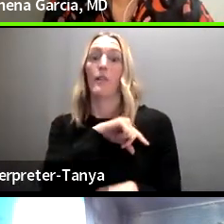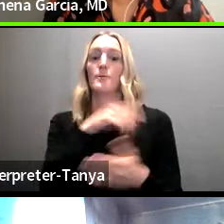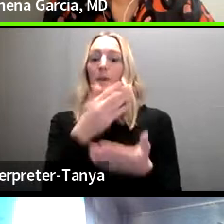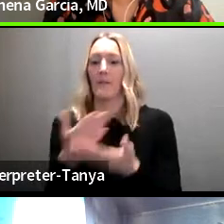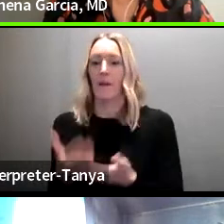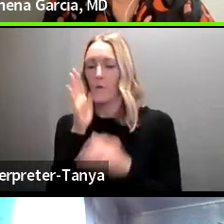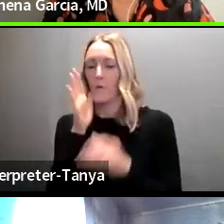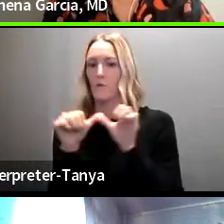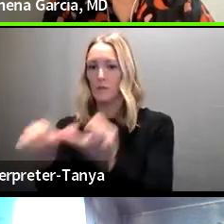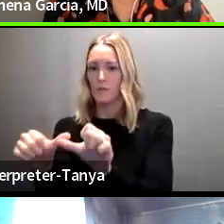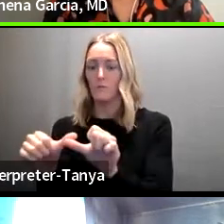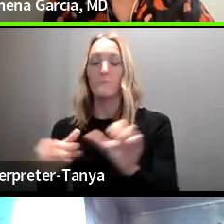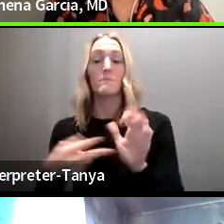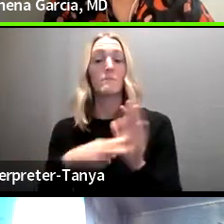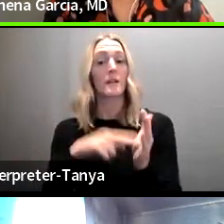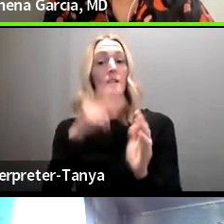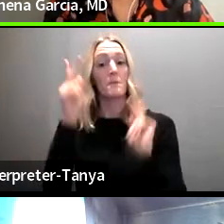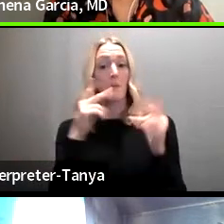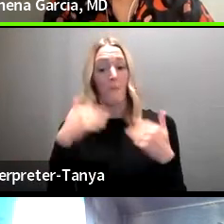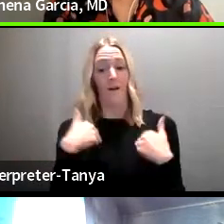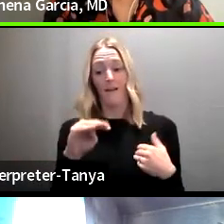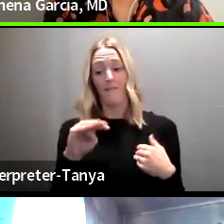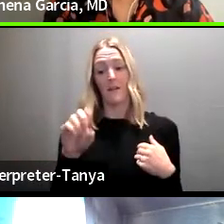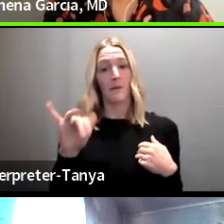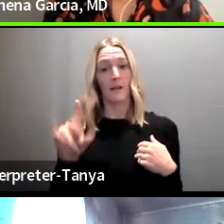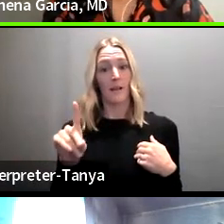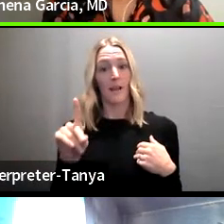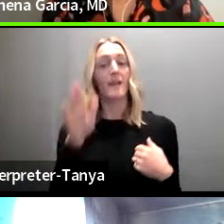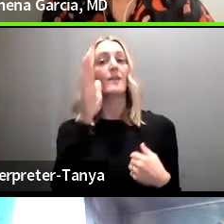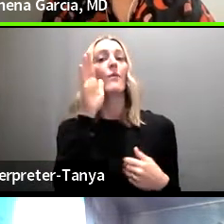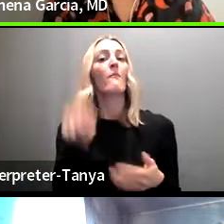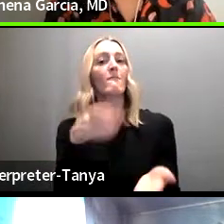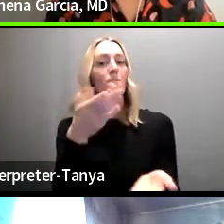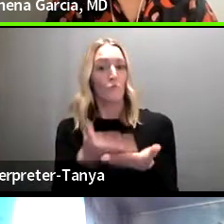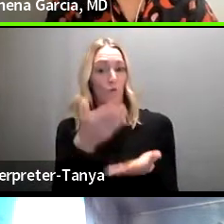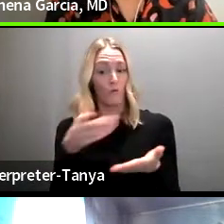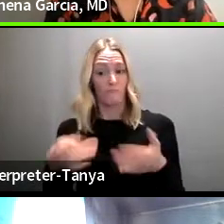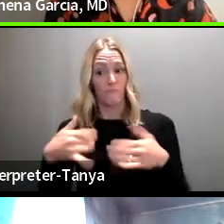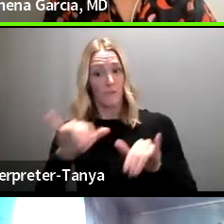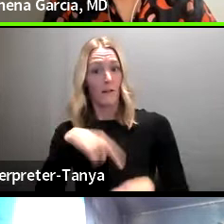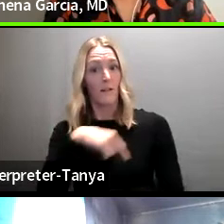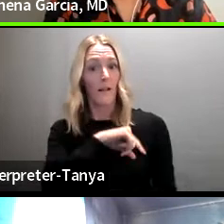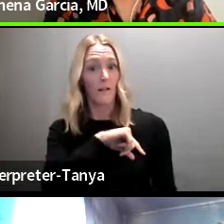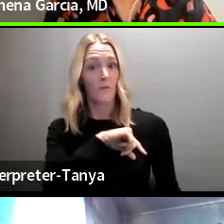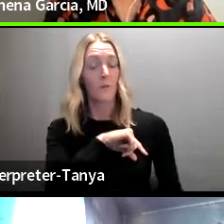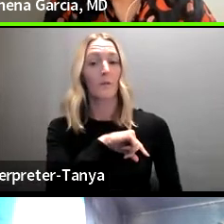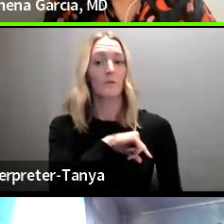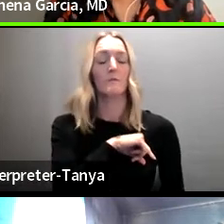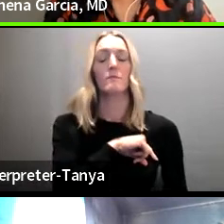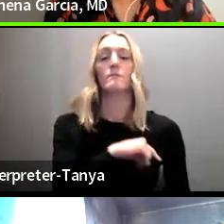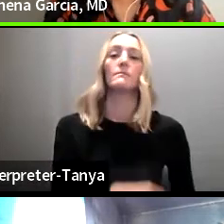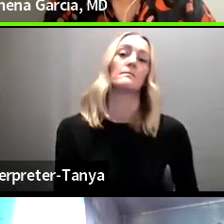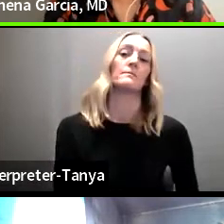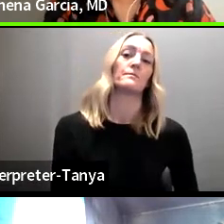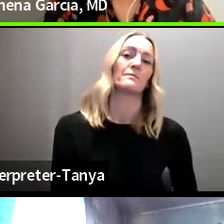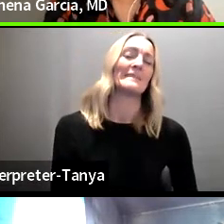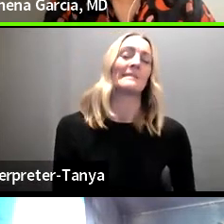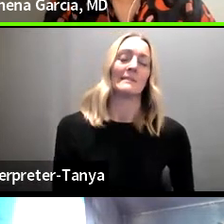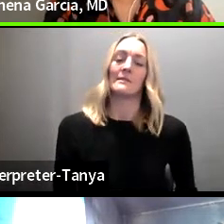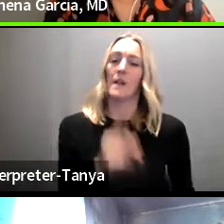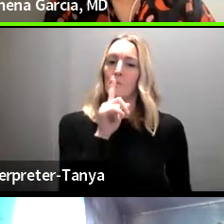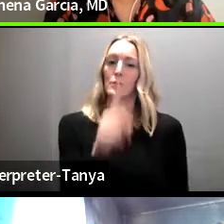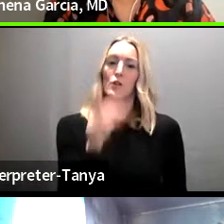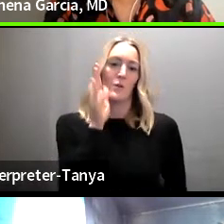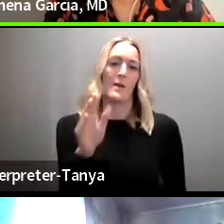people with Medicaid will have to verify whether they are still eligible. And this is likely going to be a little bit of a messy